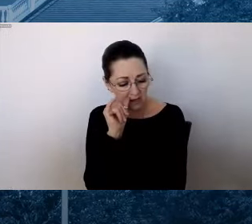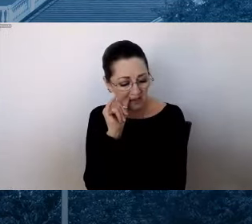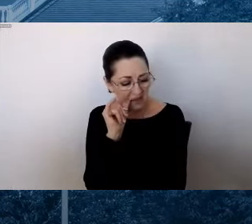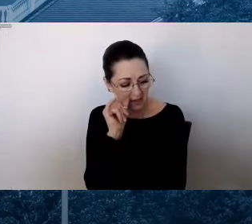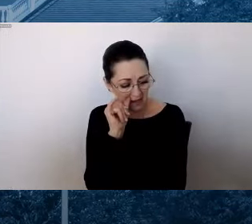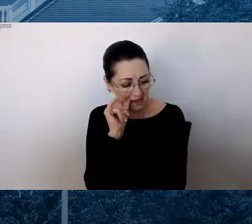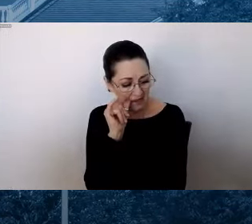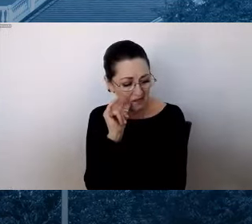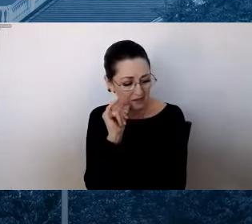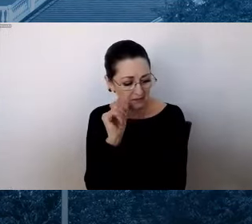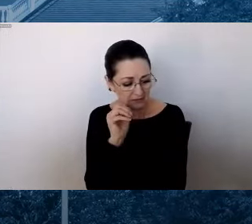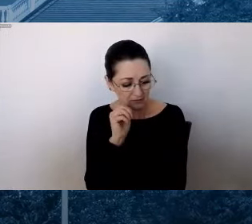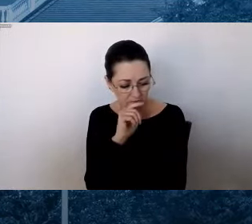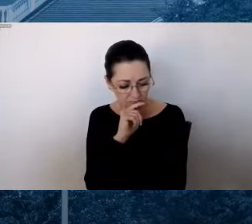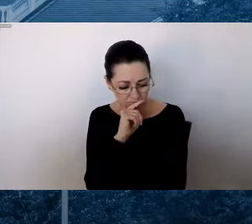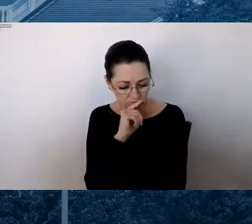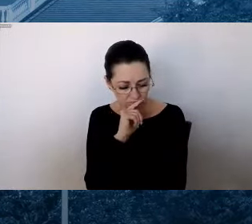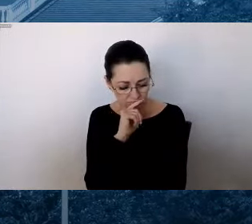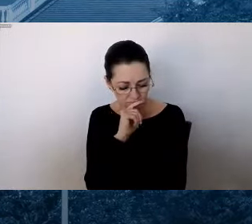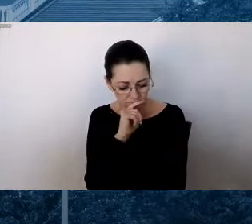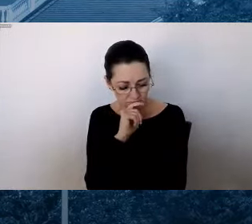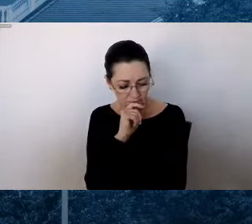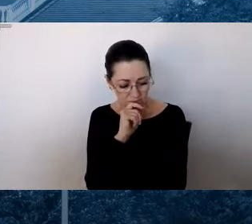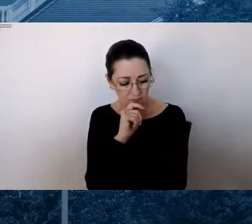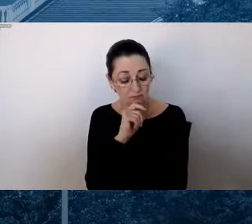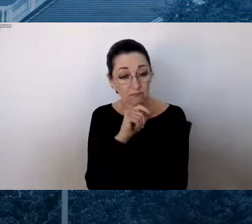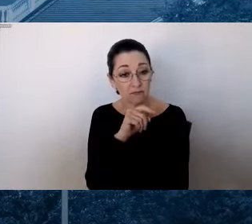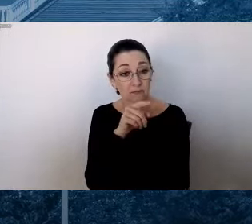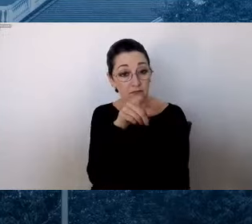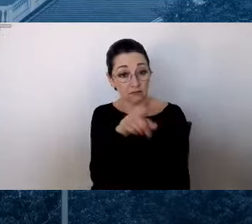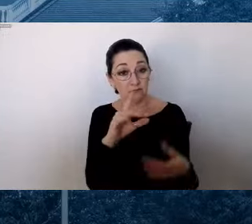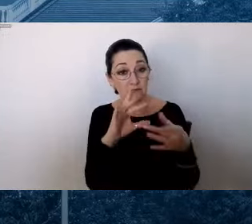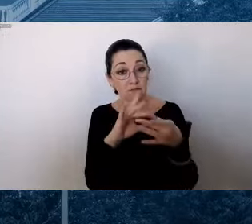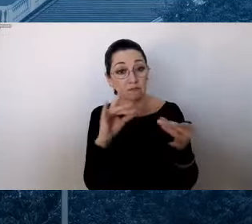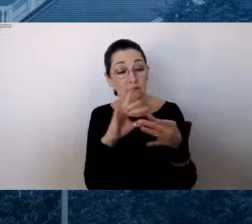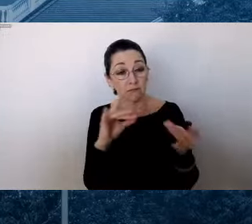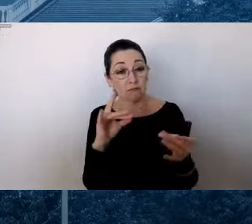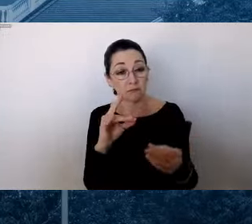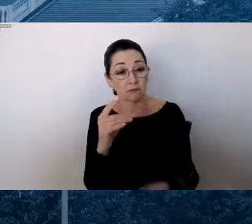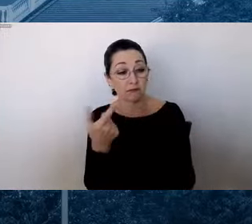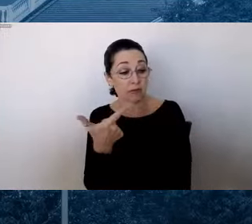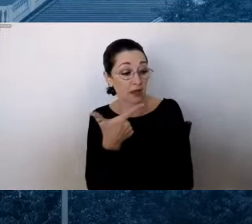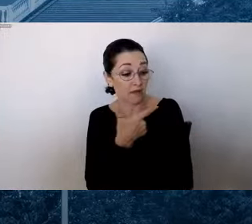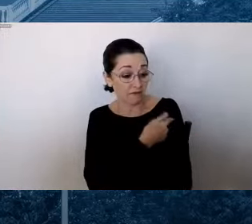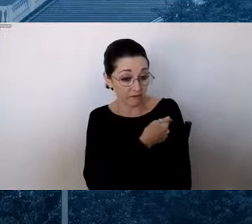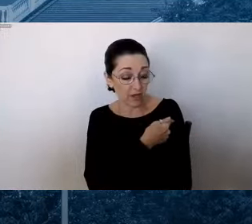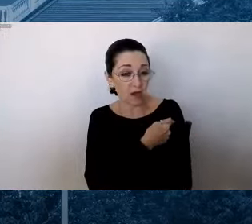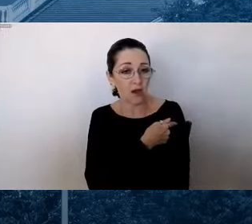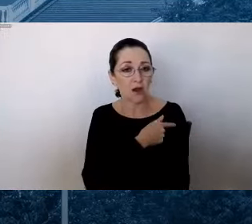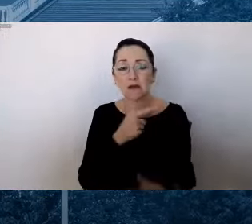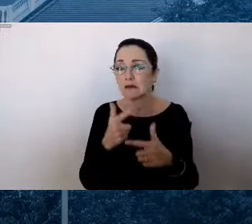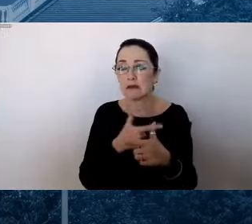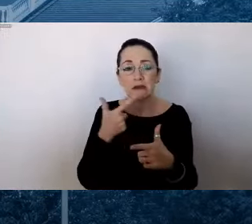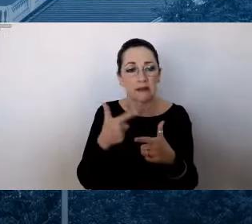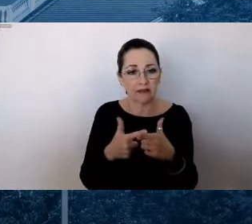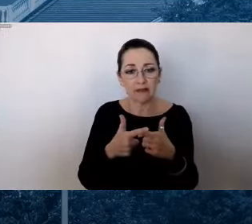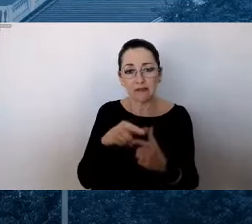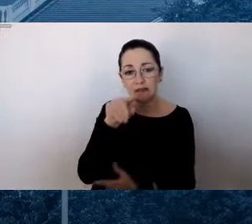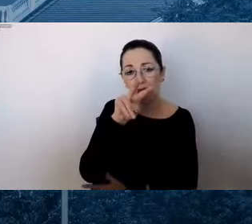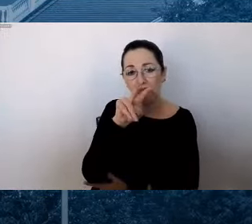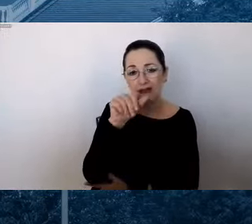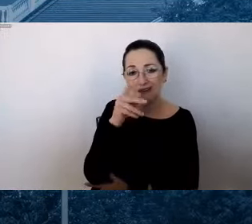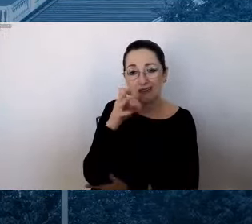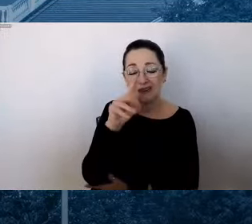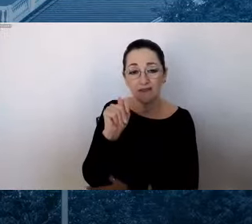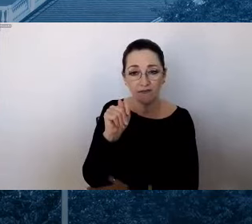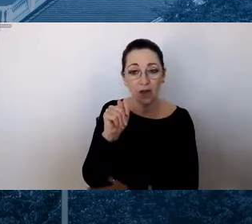would it be fair to say that getting vaccinated removes some of the avenue for variants to find a way to evolve? And not to beat a